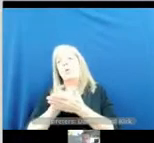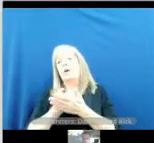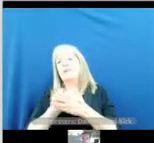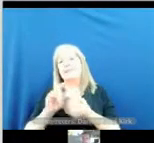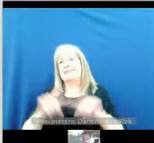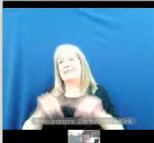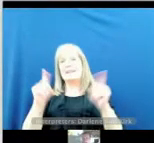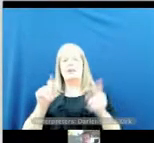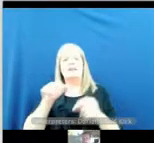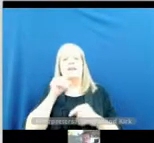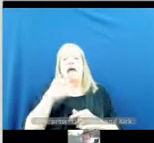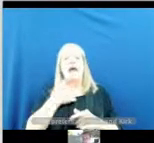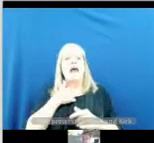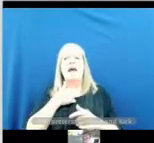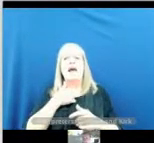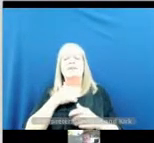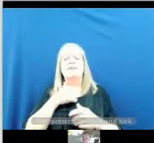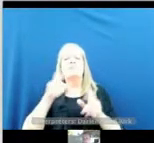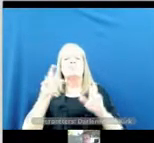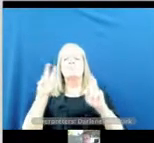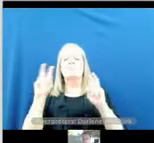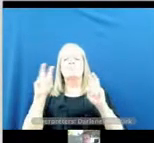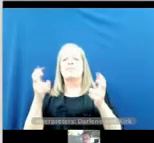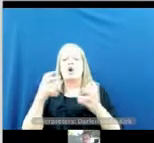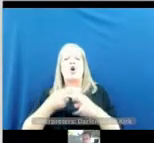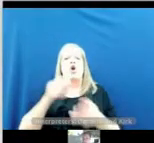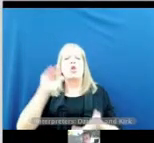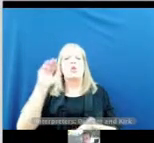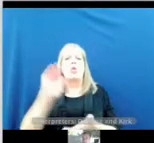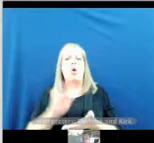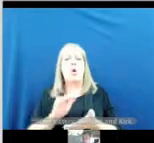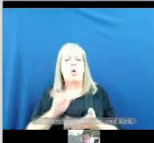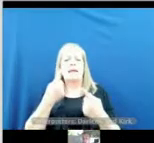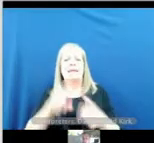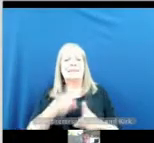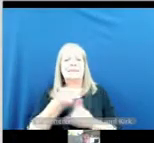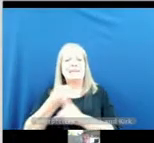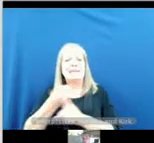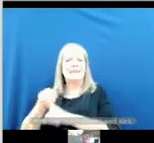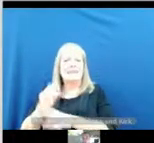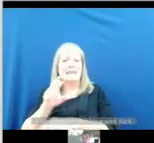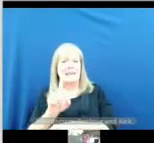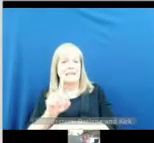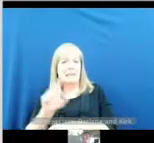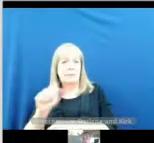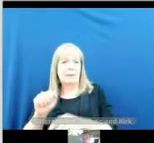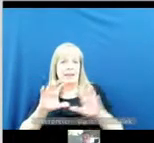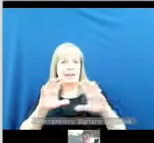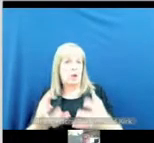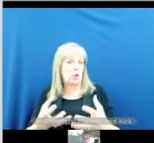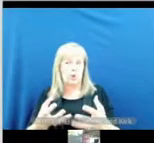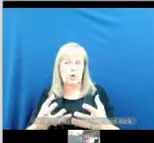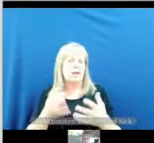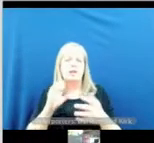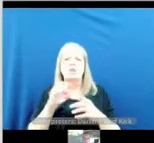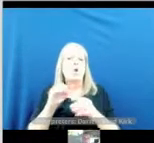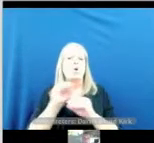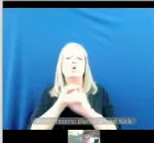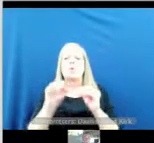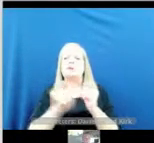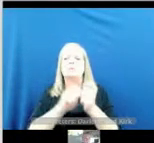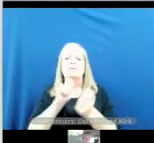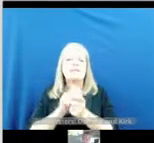low incidence disability category, so there are there's no specific delineation